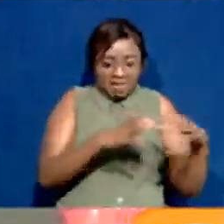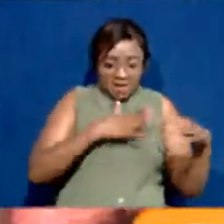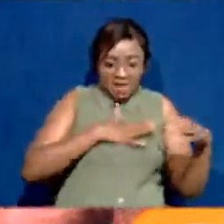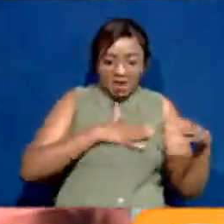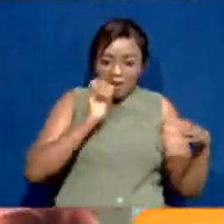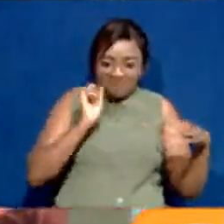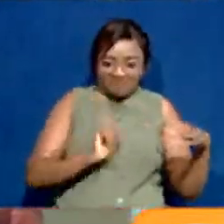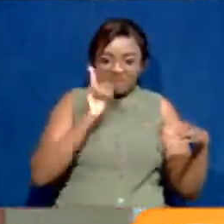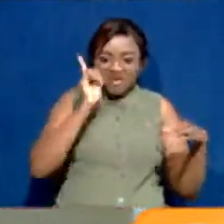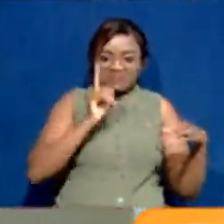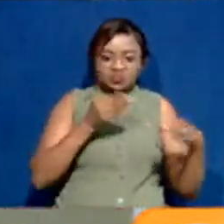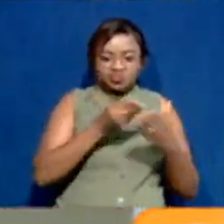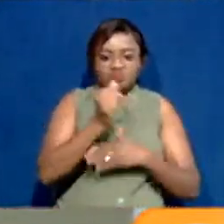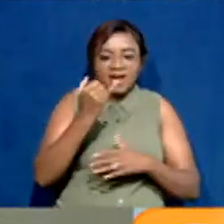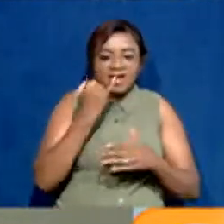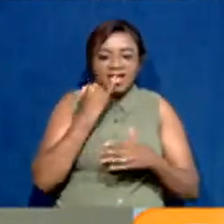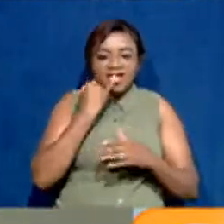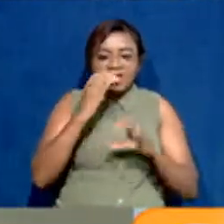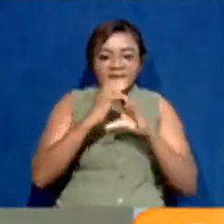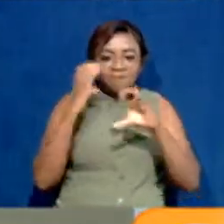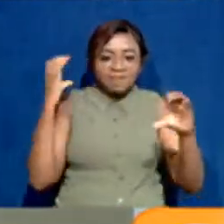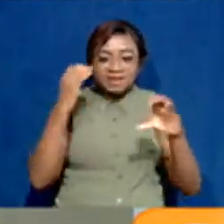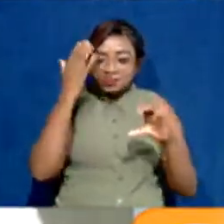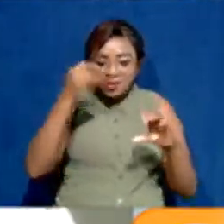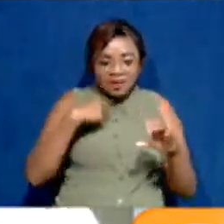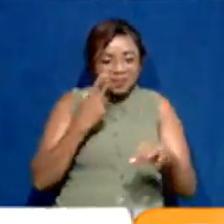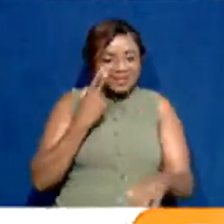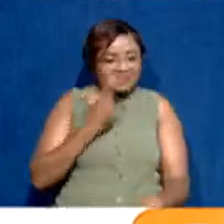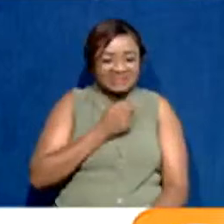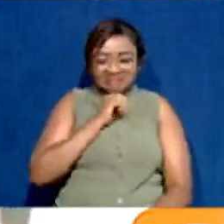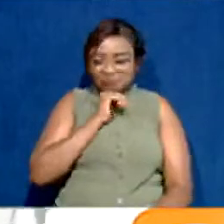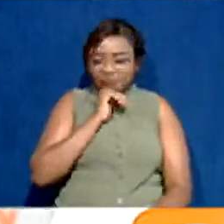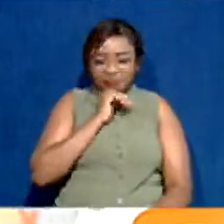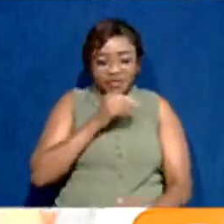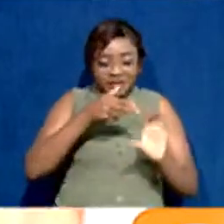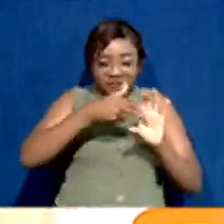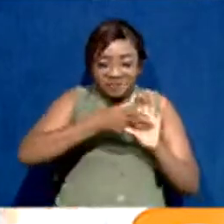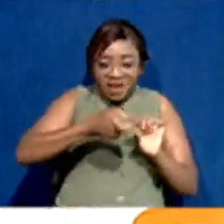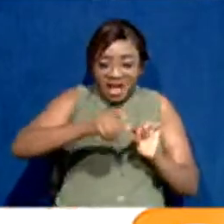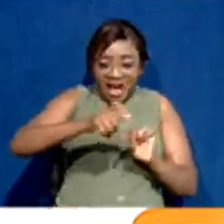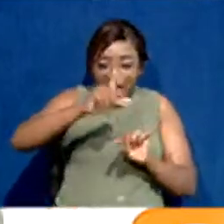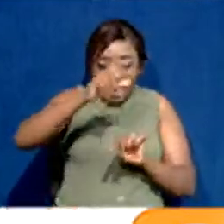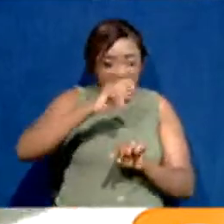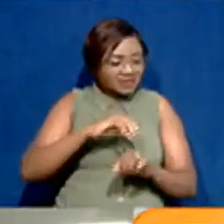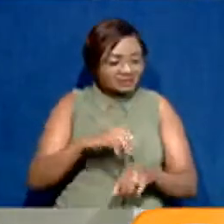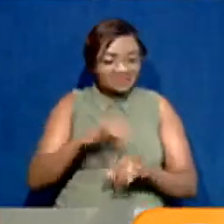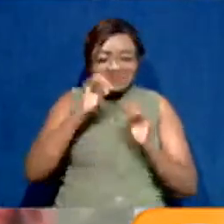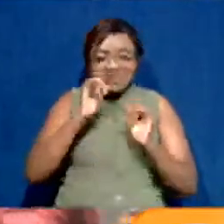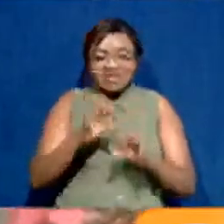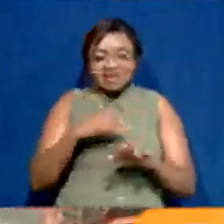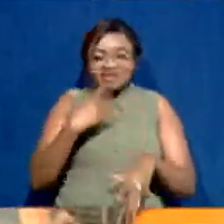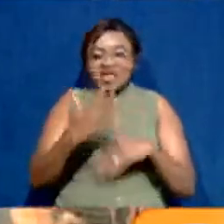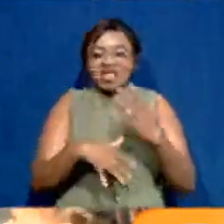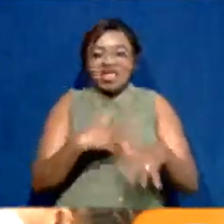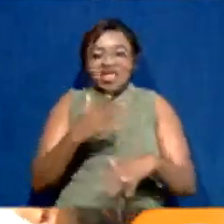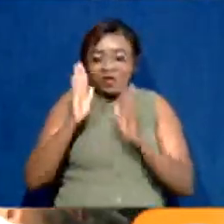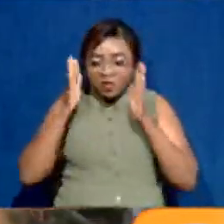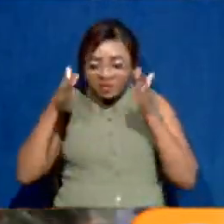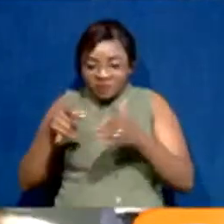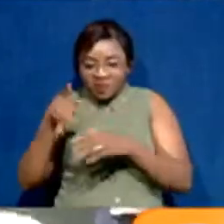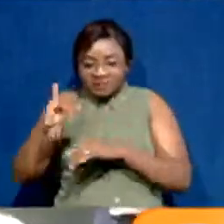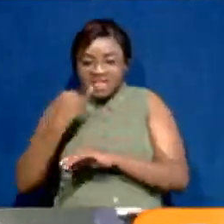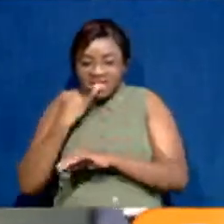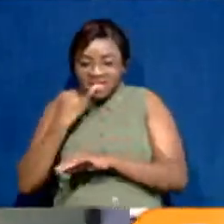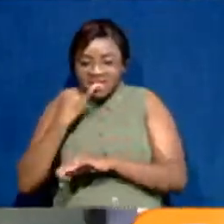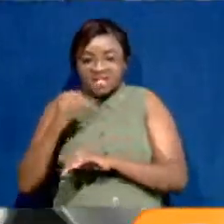ya kwanza kununua electric buses kwa sababu tuliona ya kwamba mafuta ikiongezwa labda tukipotelea kwa stima tunaweza